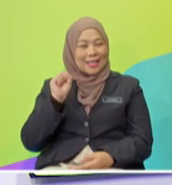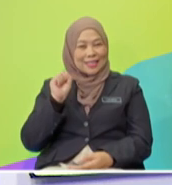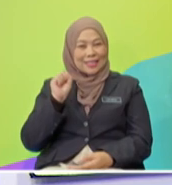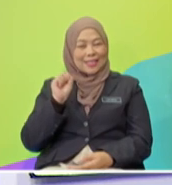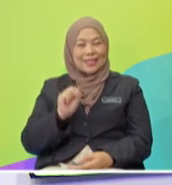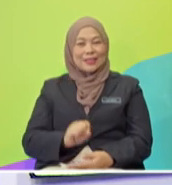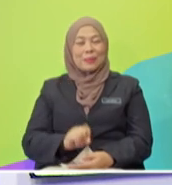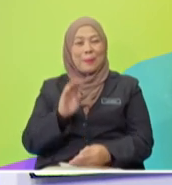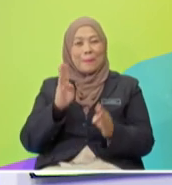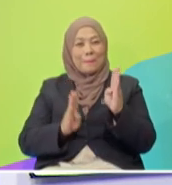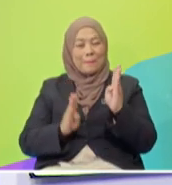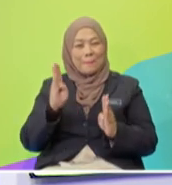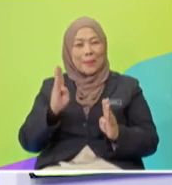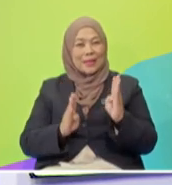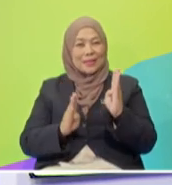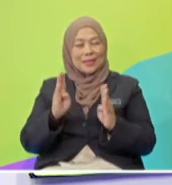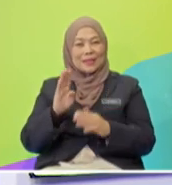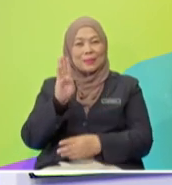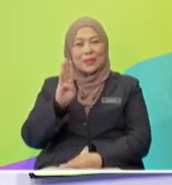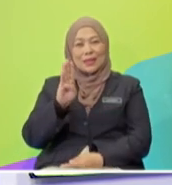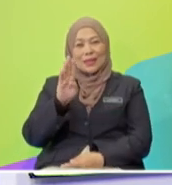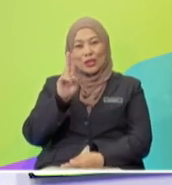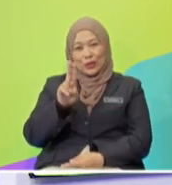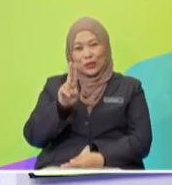B-U-S. Bus.